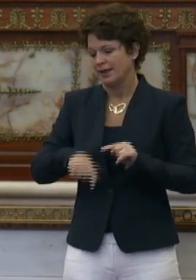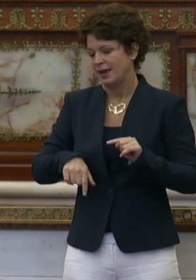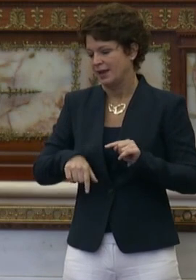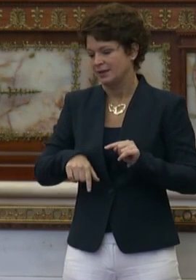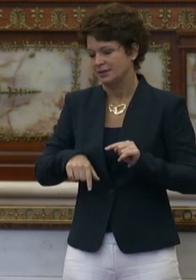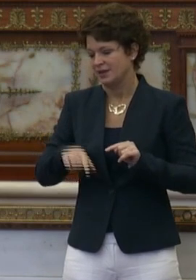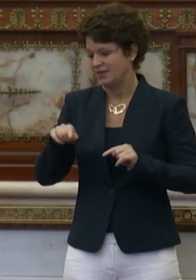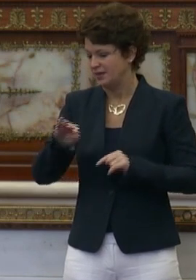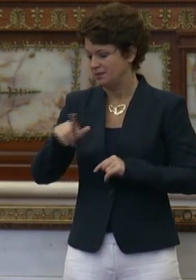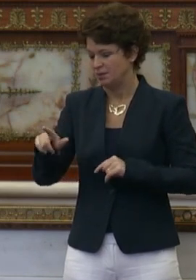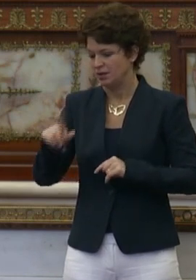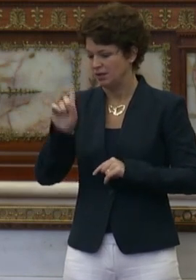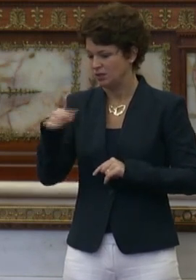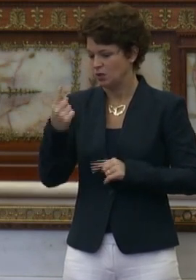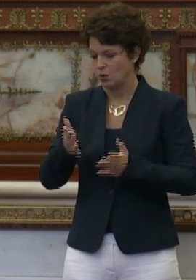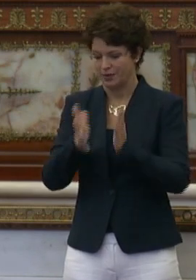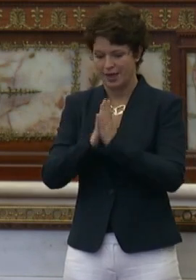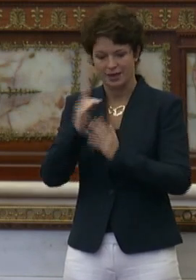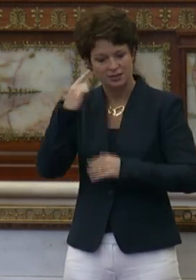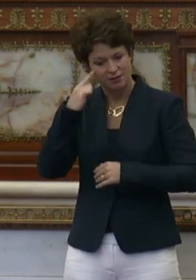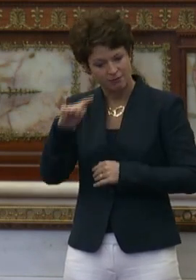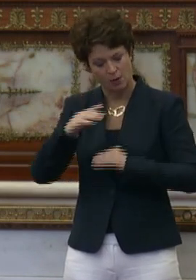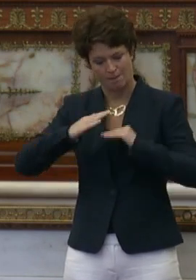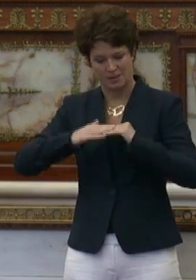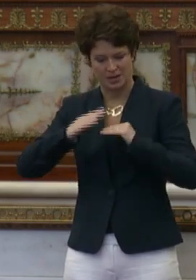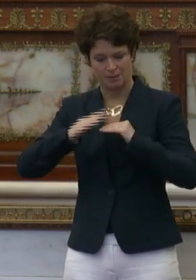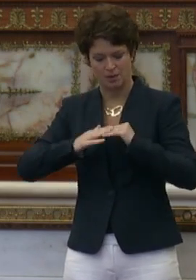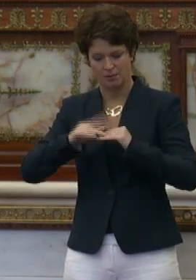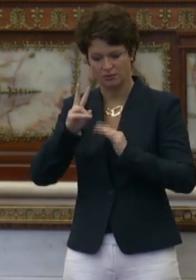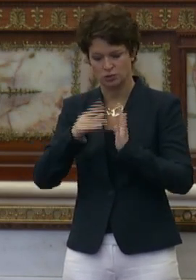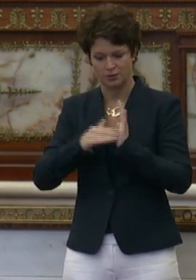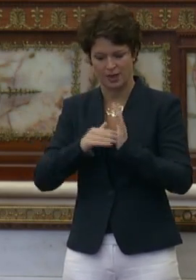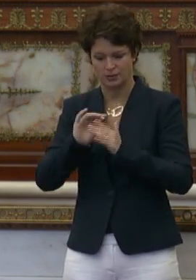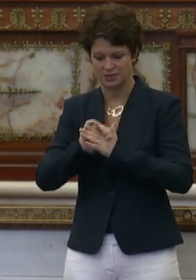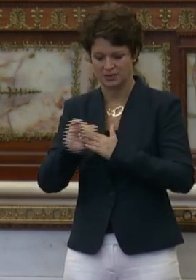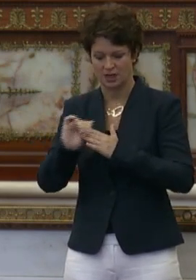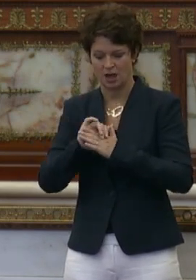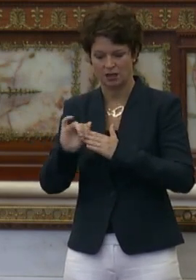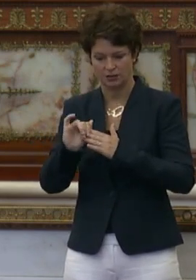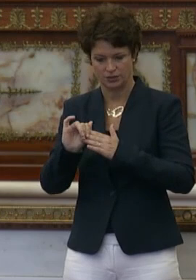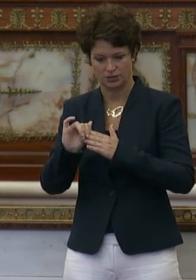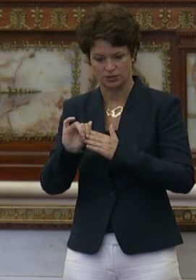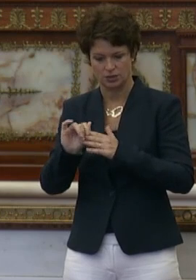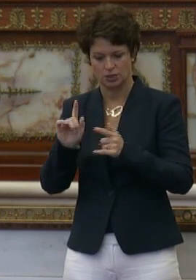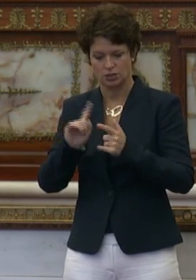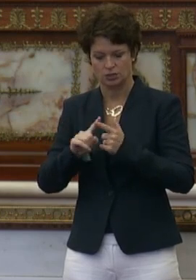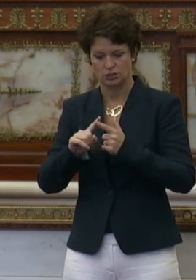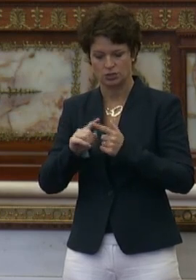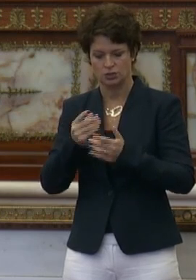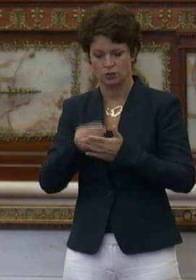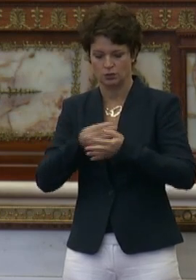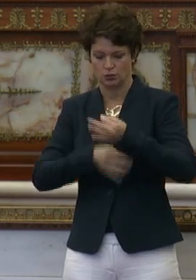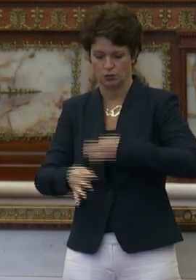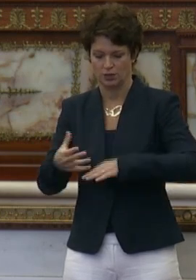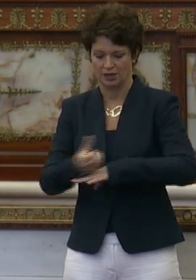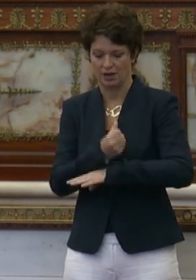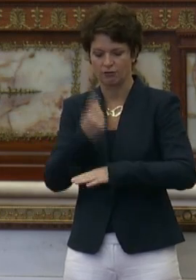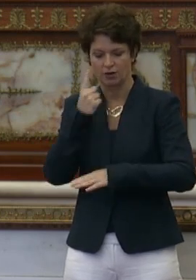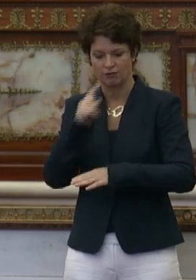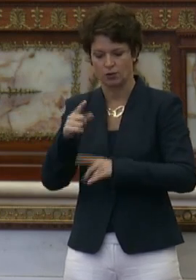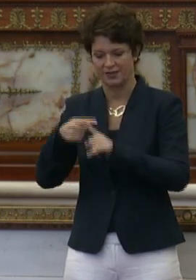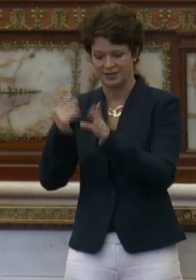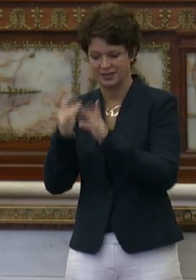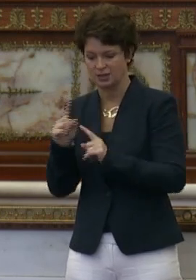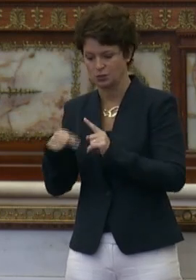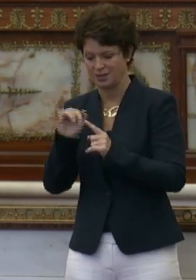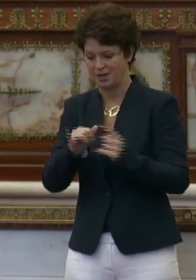If this bill is only asking for a minimum of $2,000 toward recovery of losses for the tenant when something